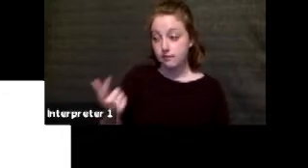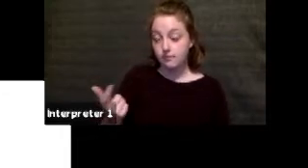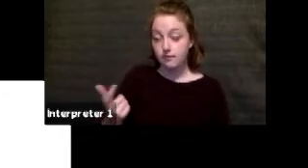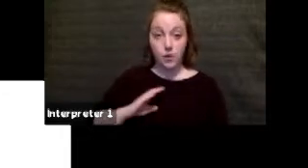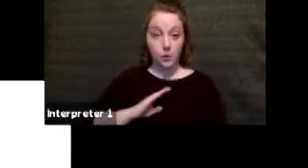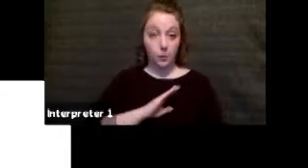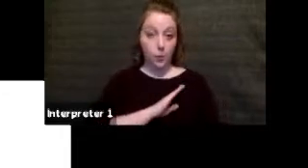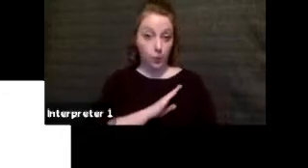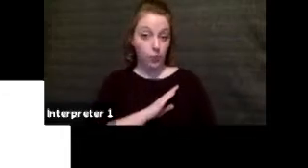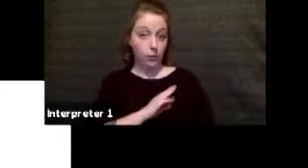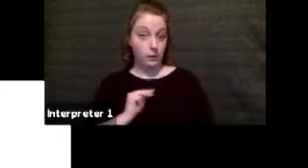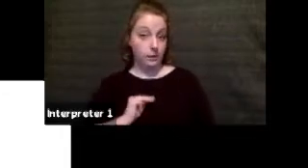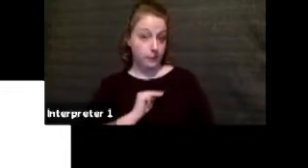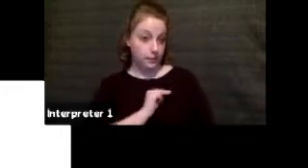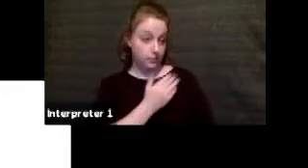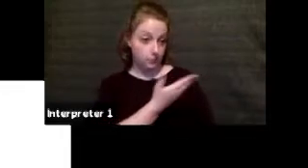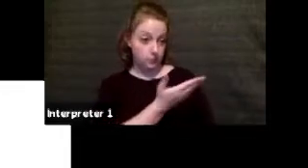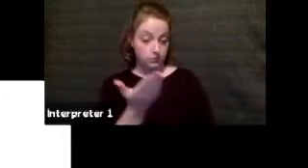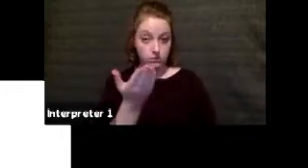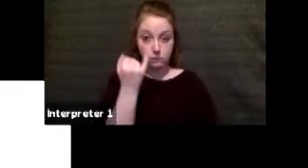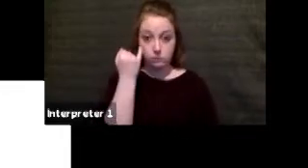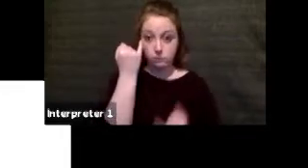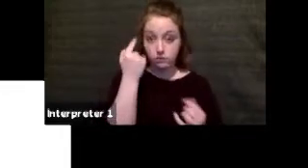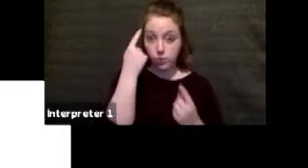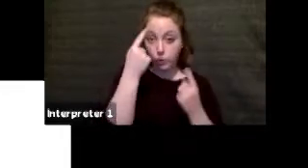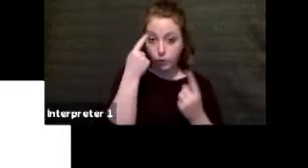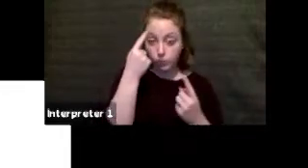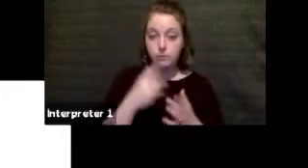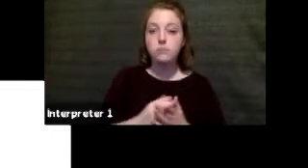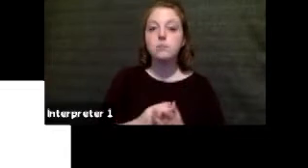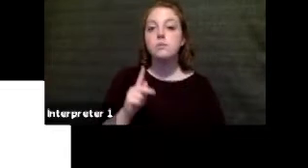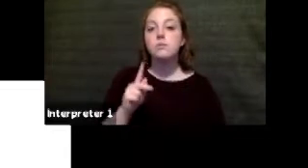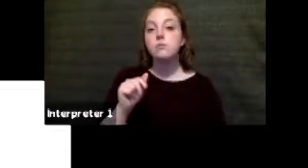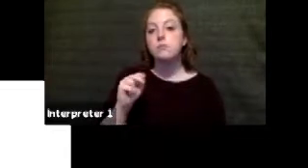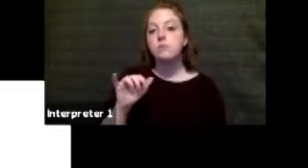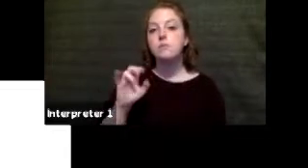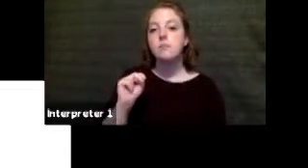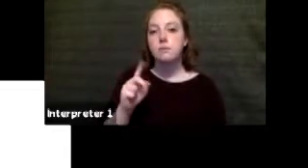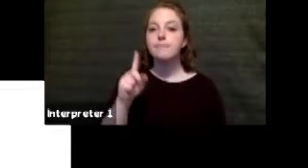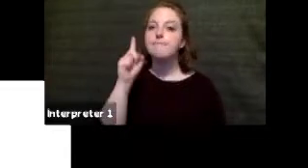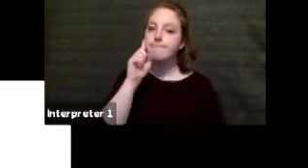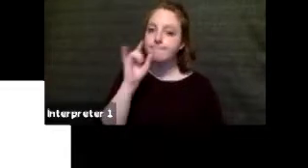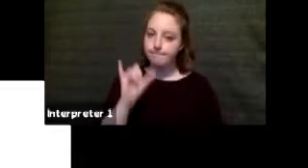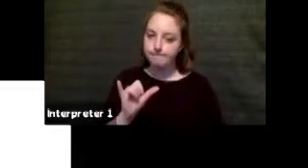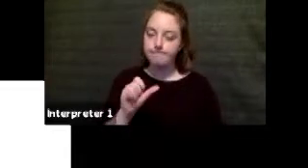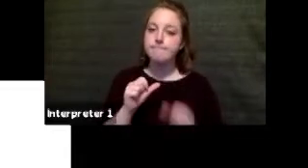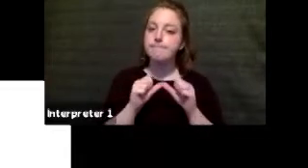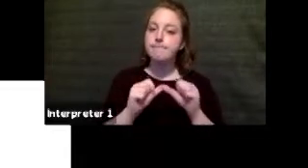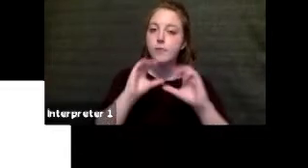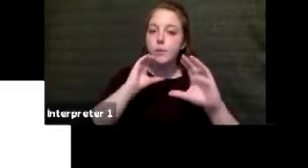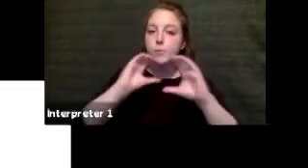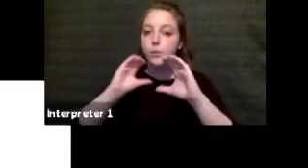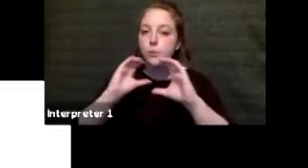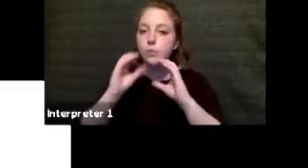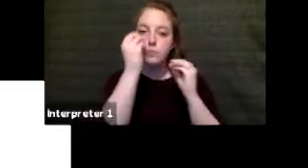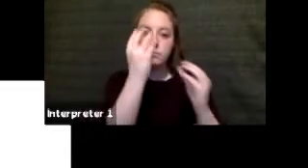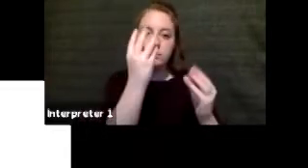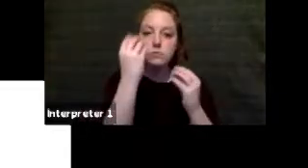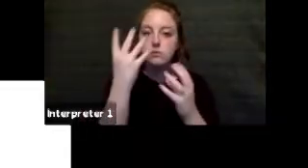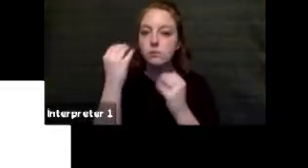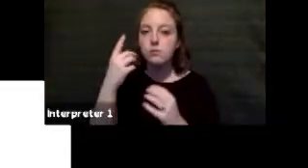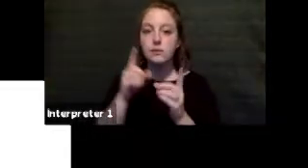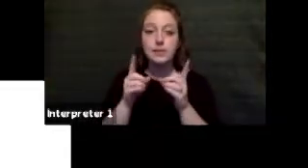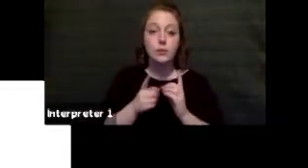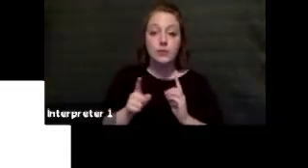additional thoughts on that one. Yeah, I think ongoing communication about, um, the district's needs and giving